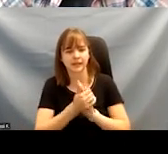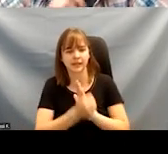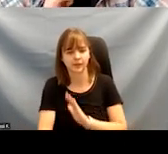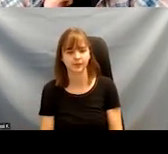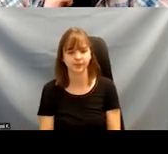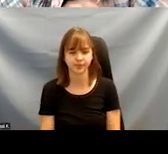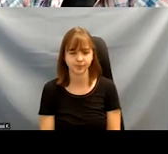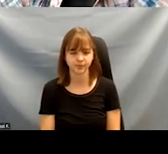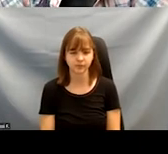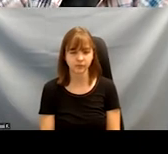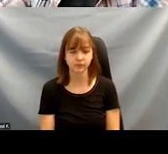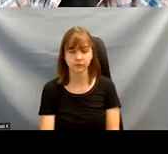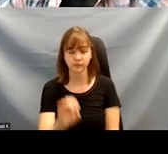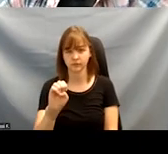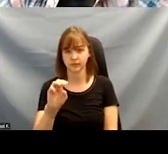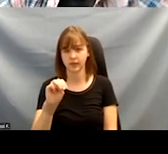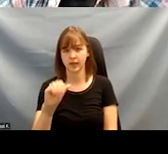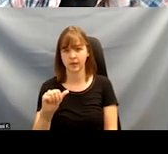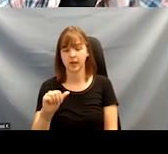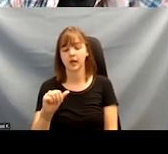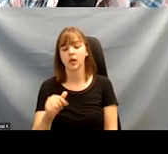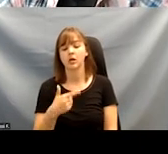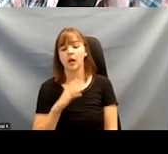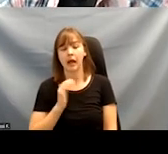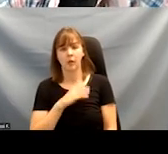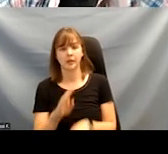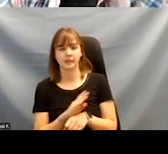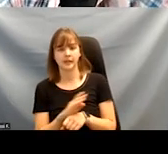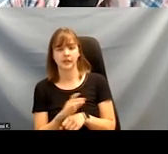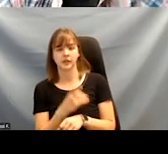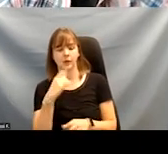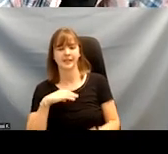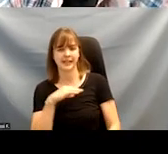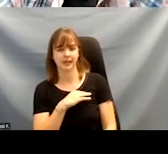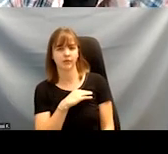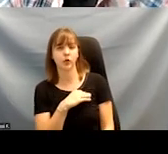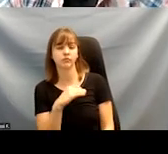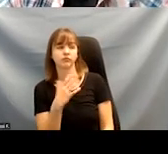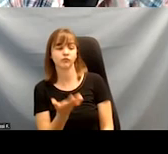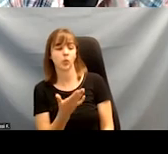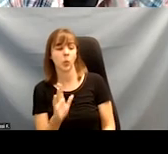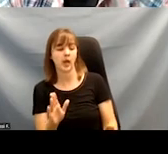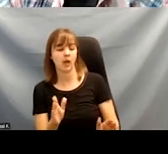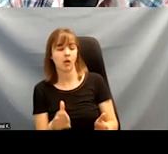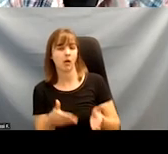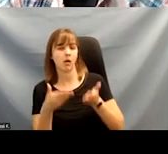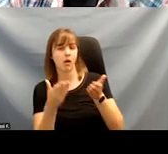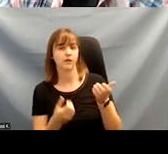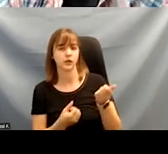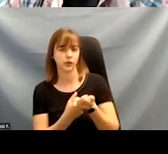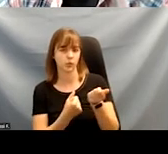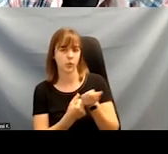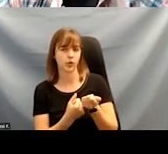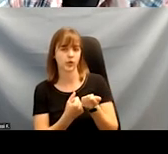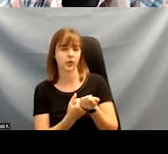One thing that we've done with employees that we've hired recently is basically offered to provide like support